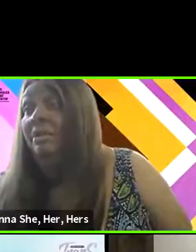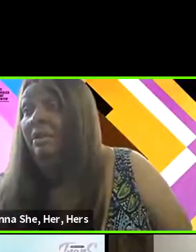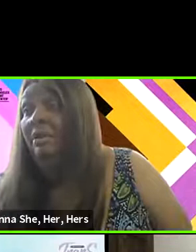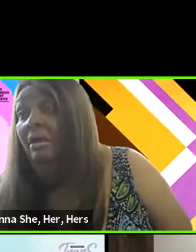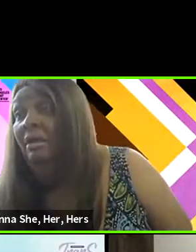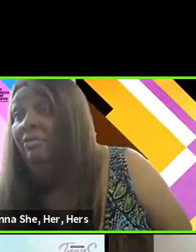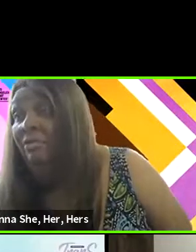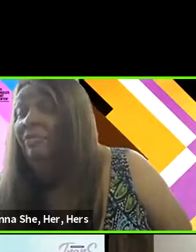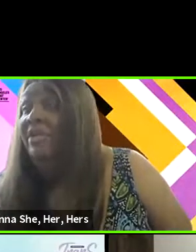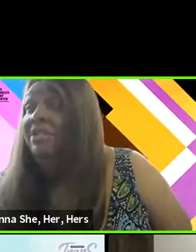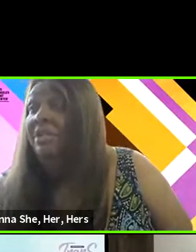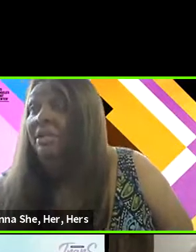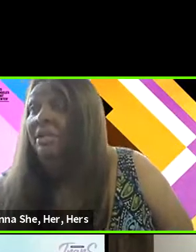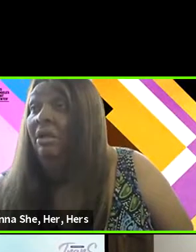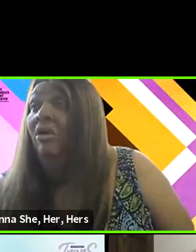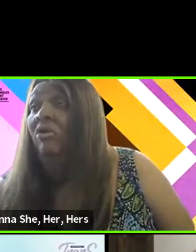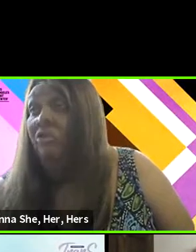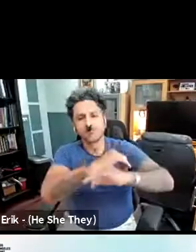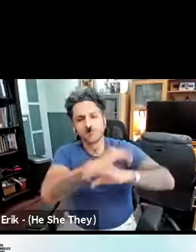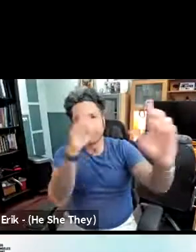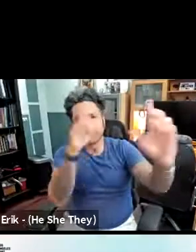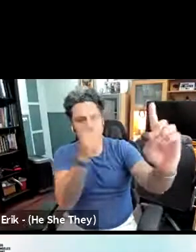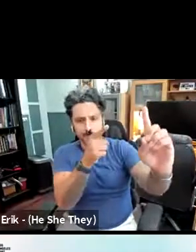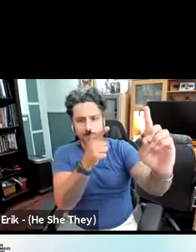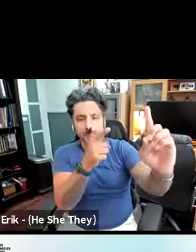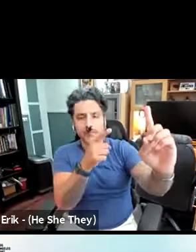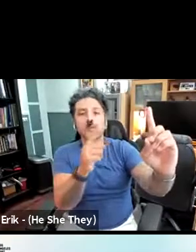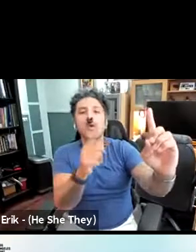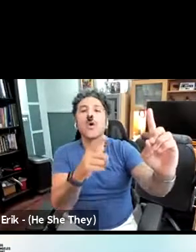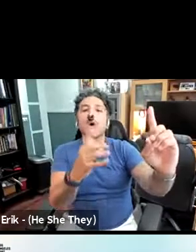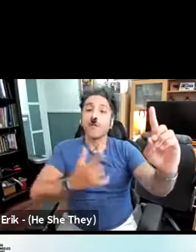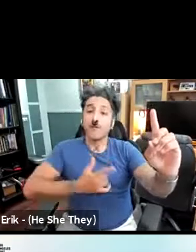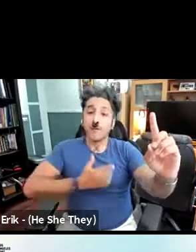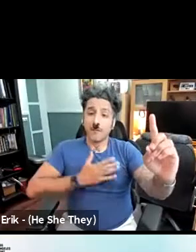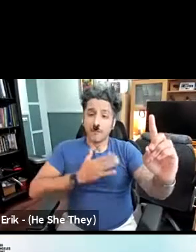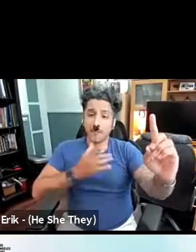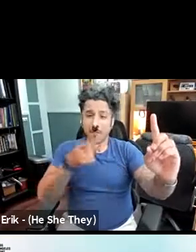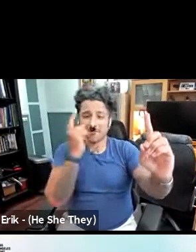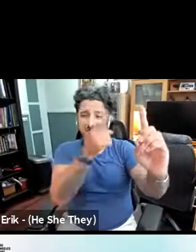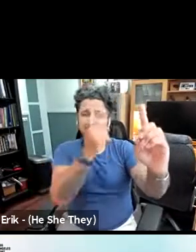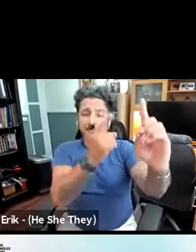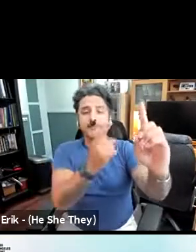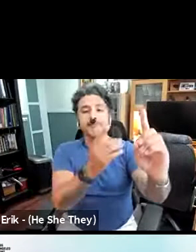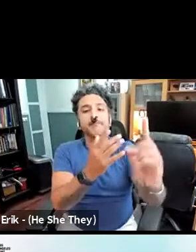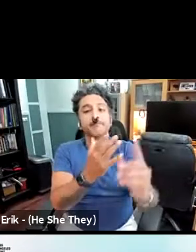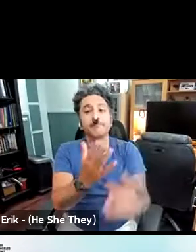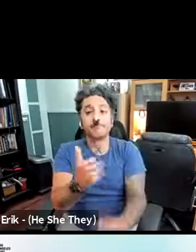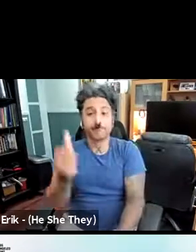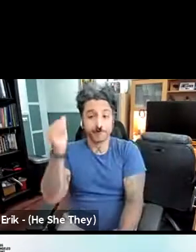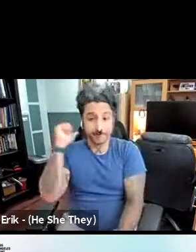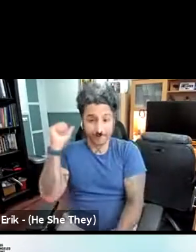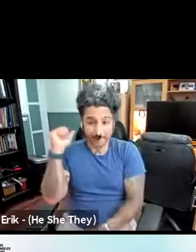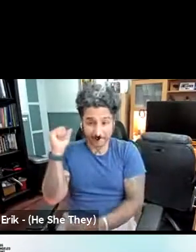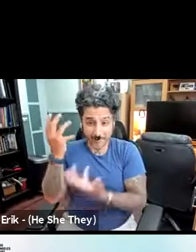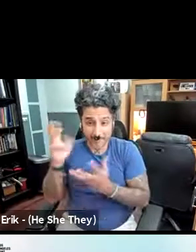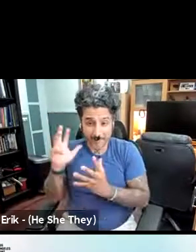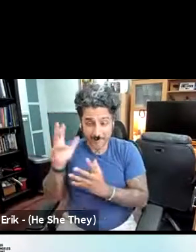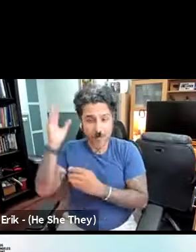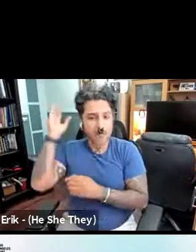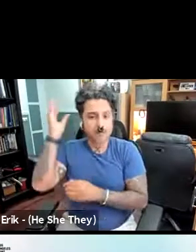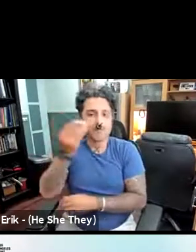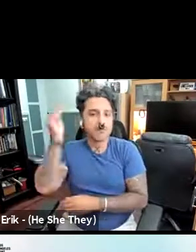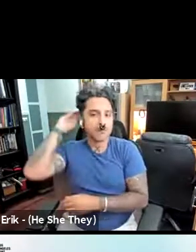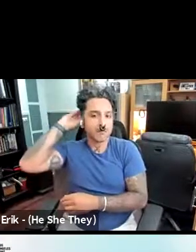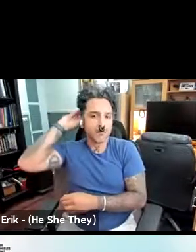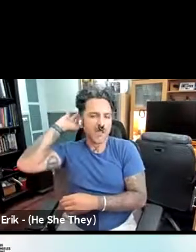lose the vision on the dream that I have, and the dream that I have behind my mind that